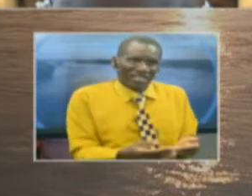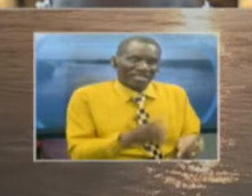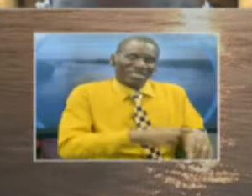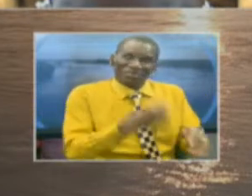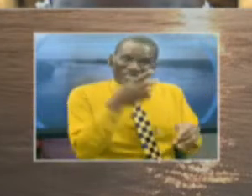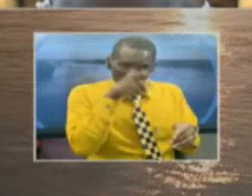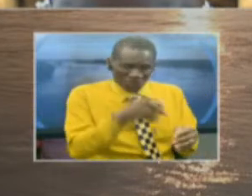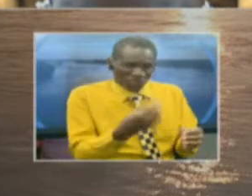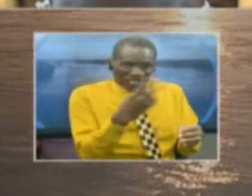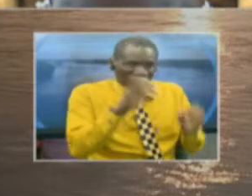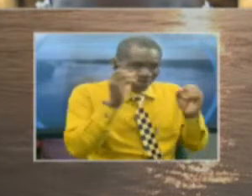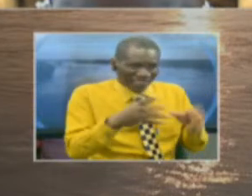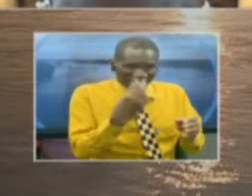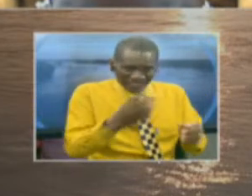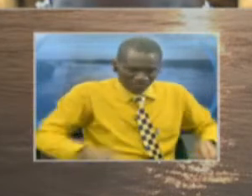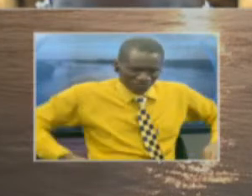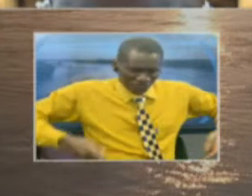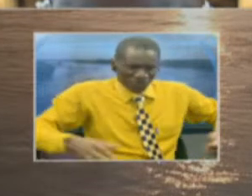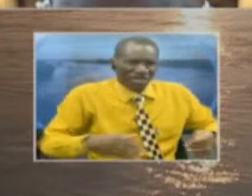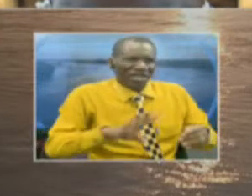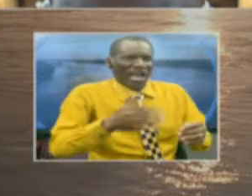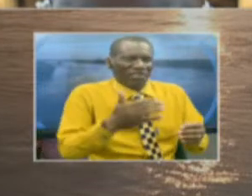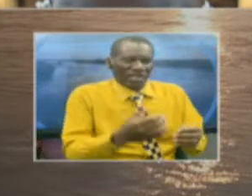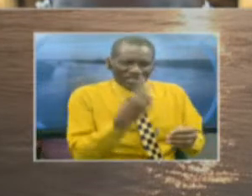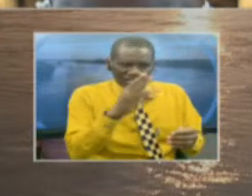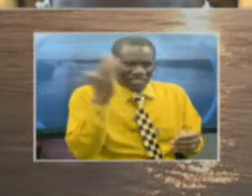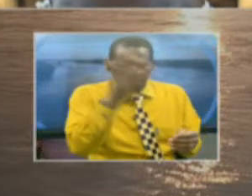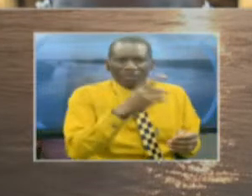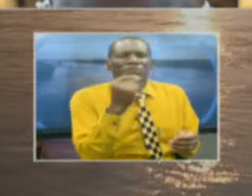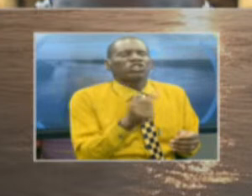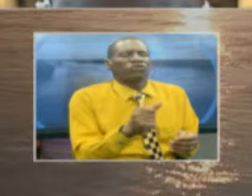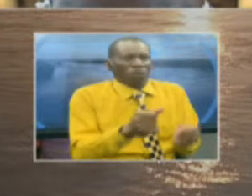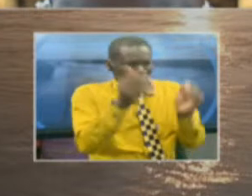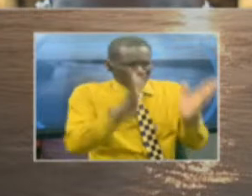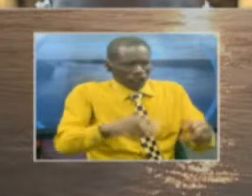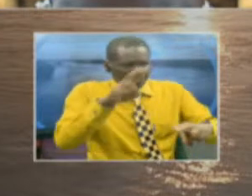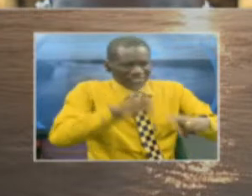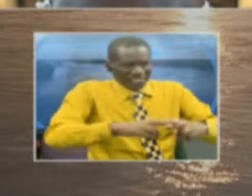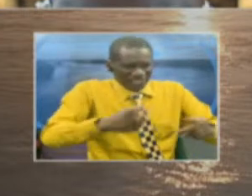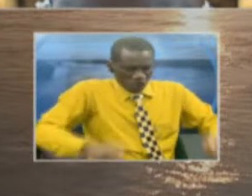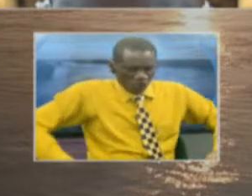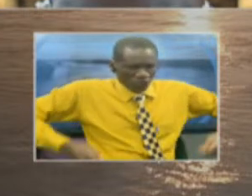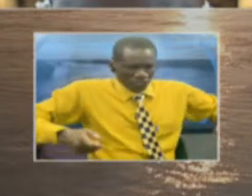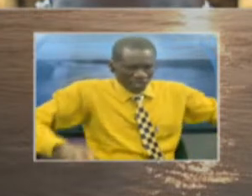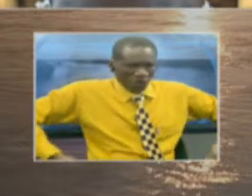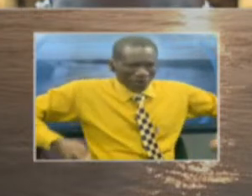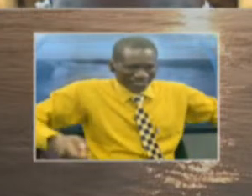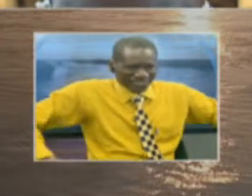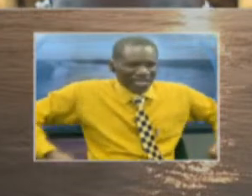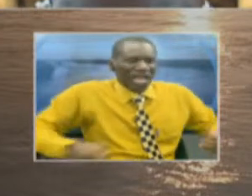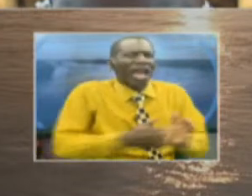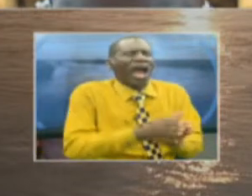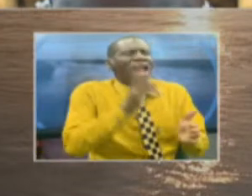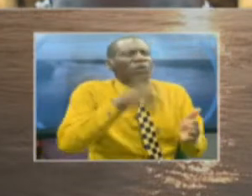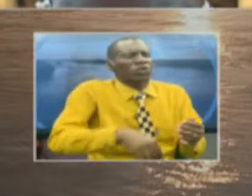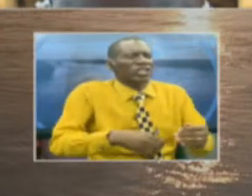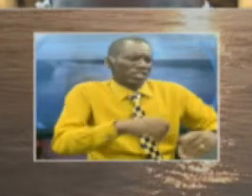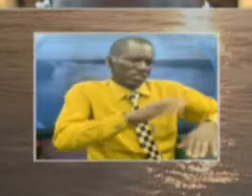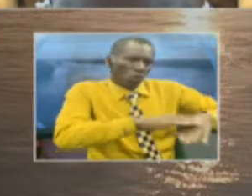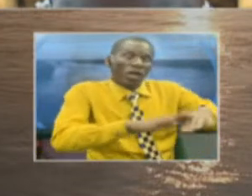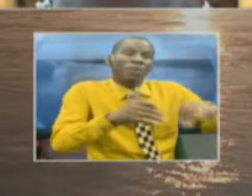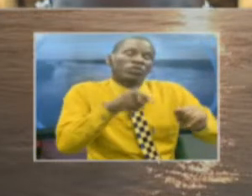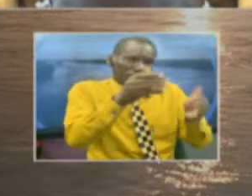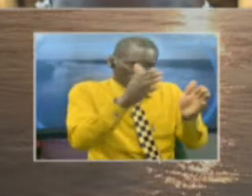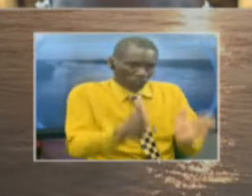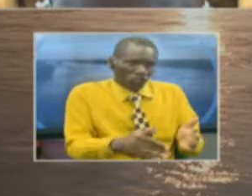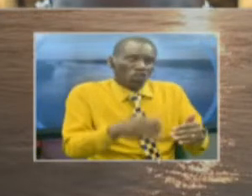wheelchair. So instead of seeing the beautiful you sitting there and what can be, what is positive about you, what